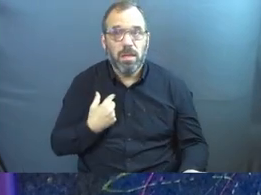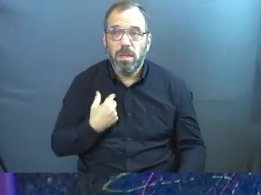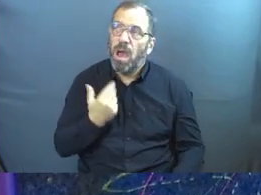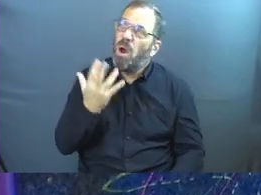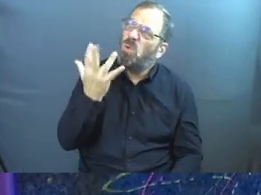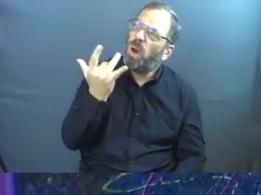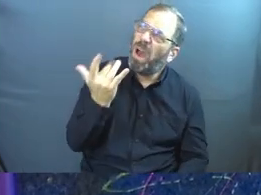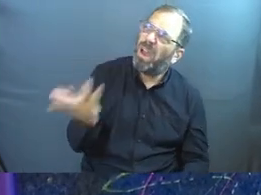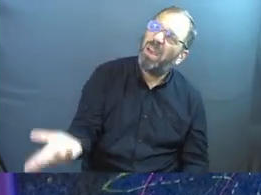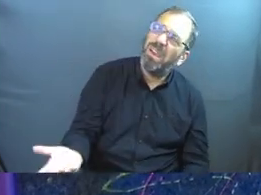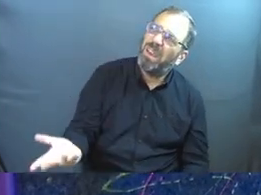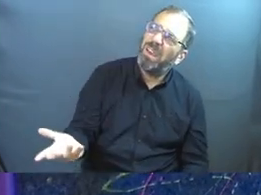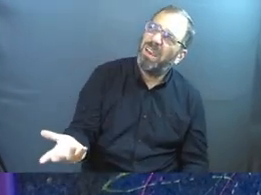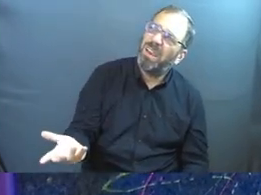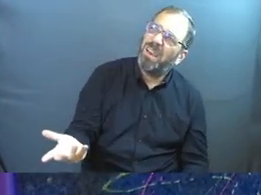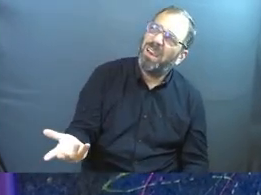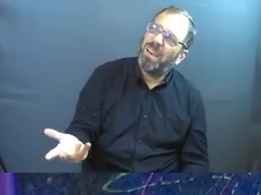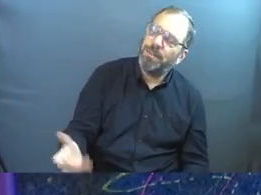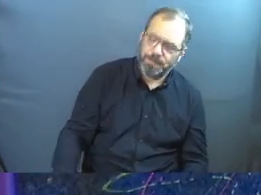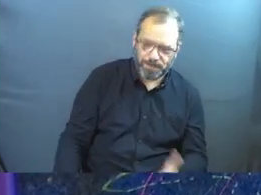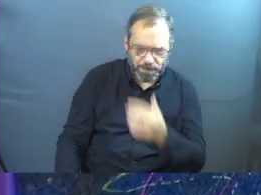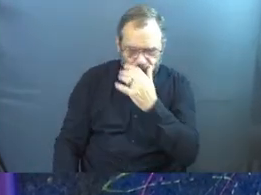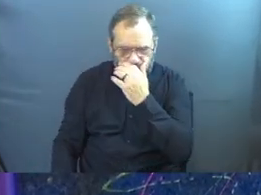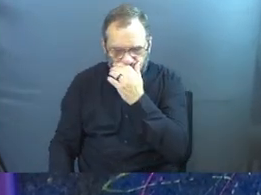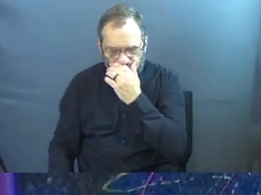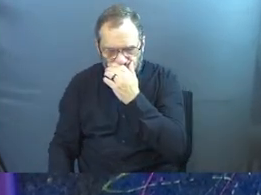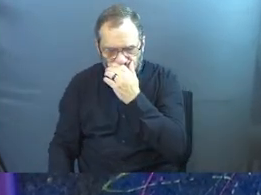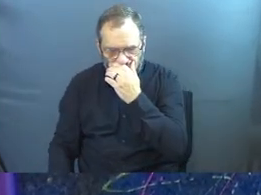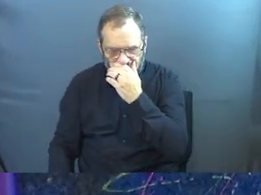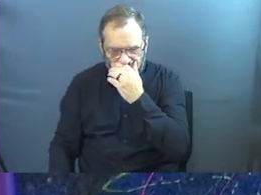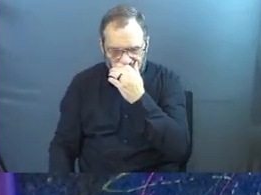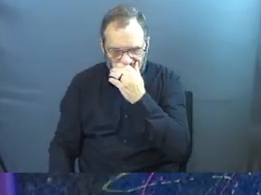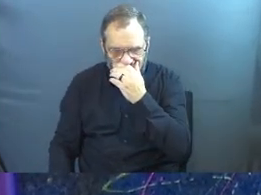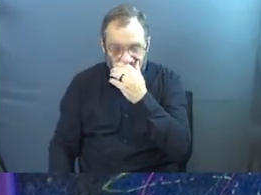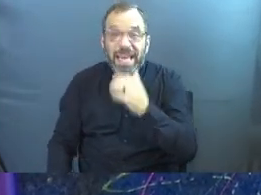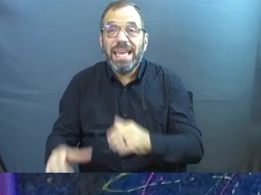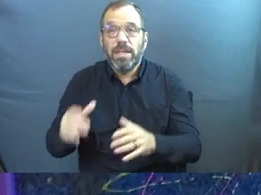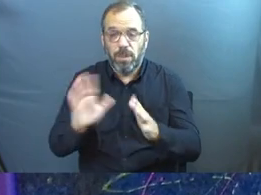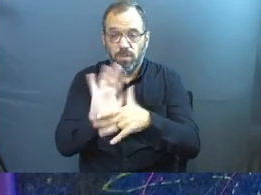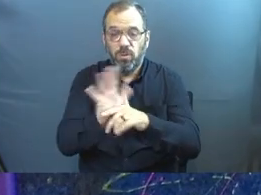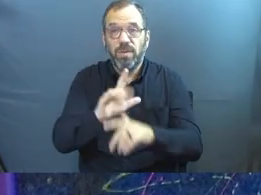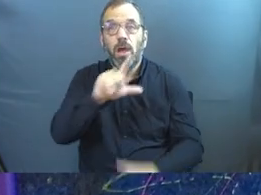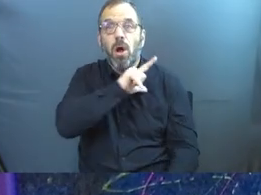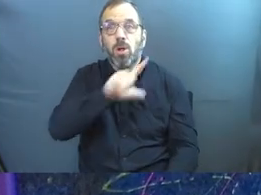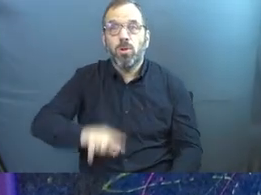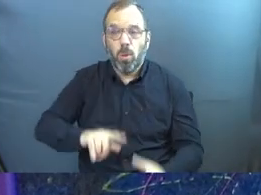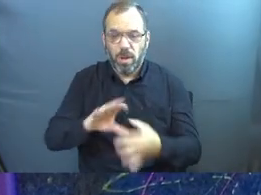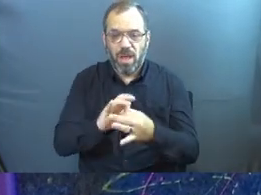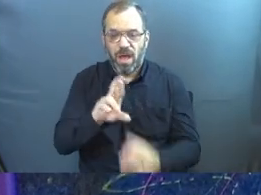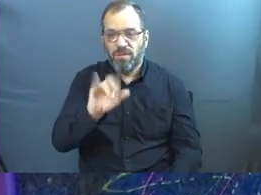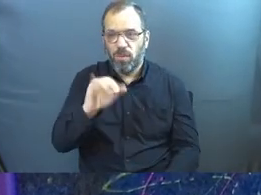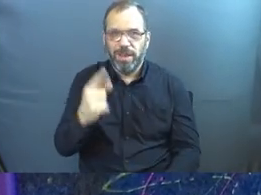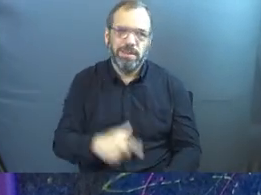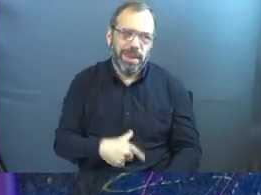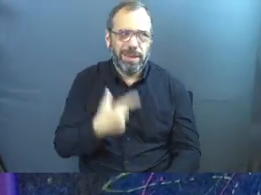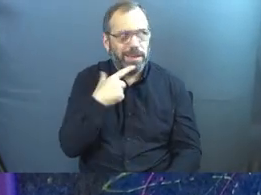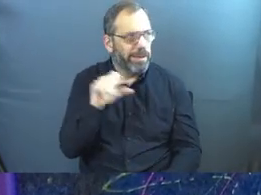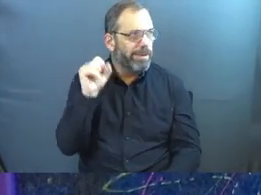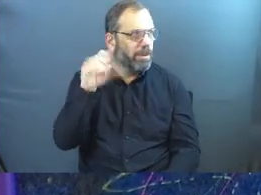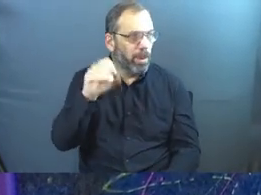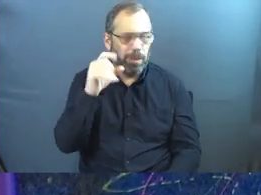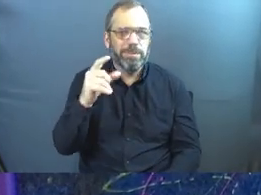God, why? There's a moment in The Lord of the Rings, which I quote now and again.